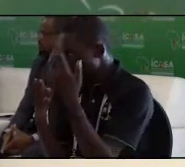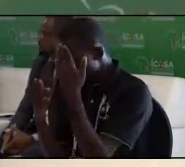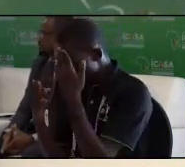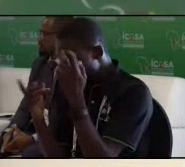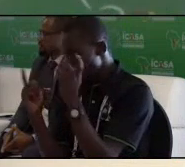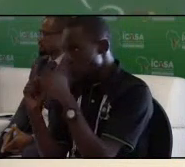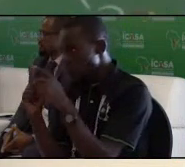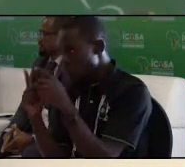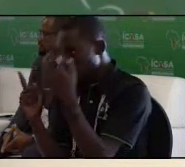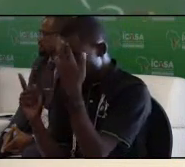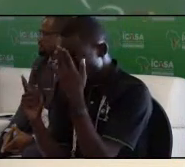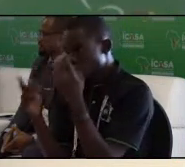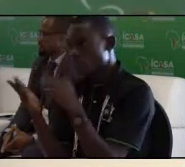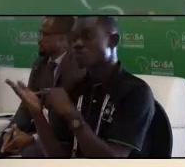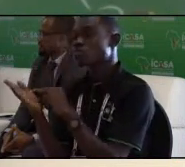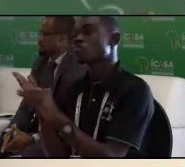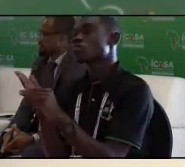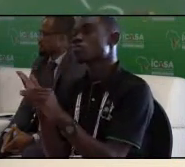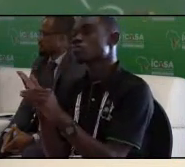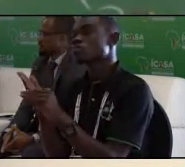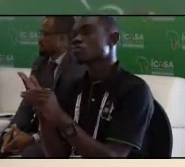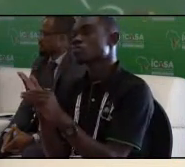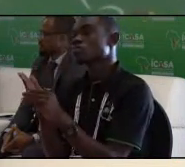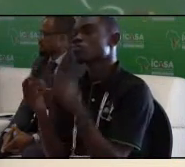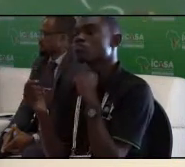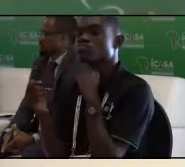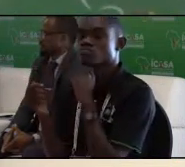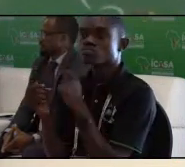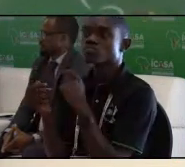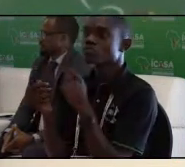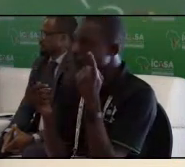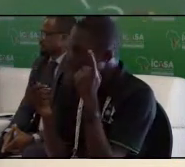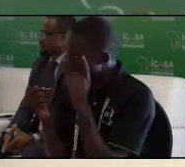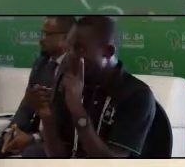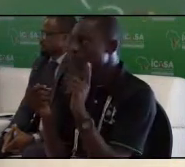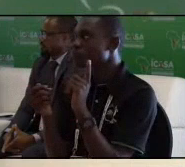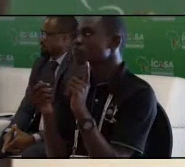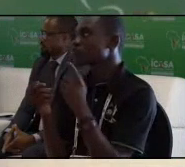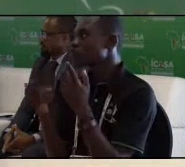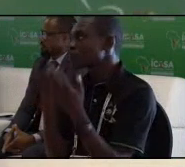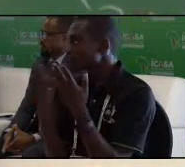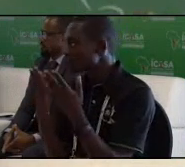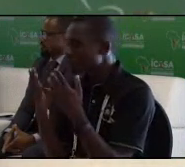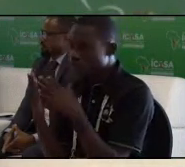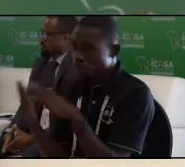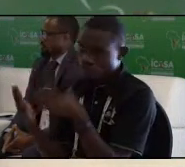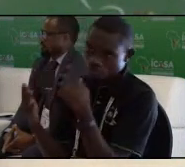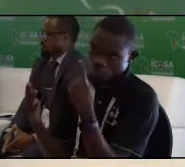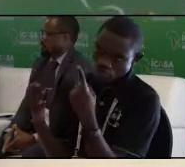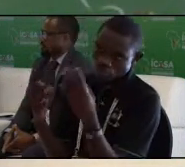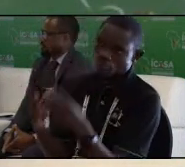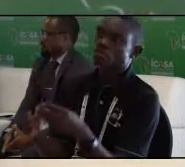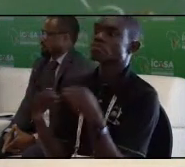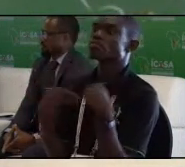say, who is our target audience? Who can pay this money? Because that's the reality. We could not assume that everyone